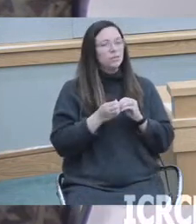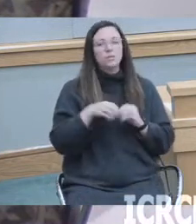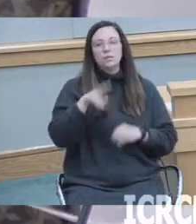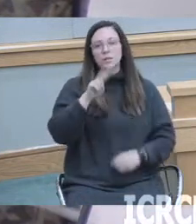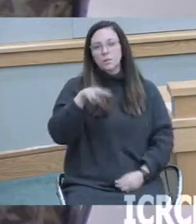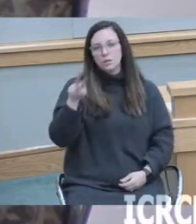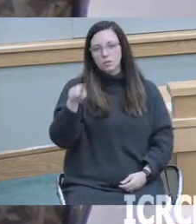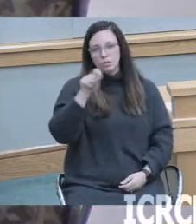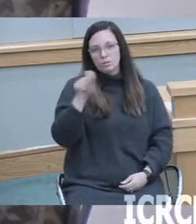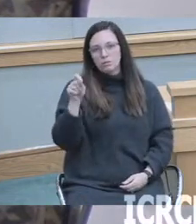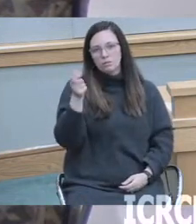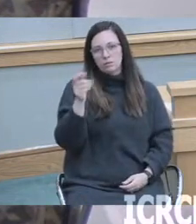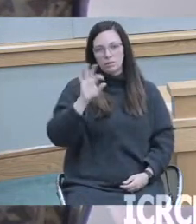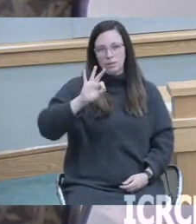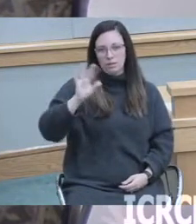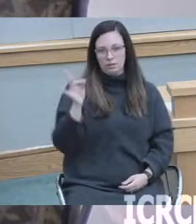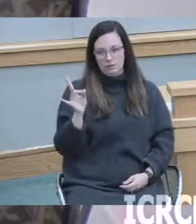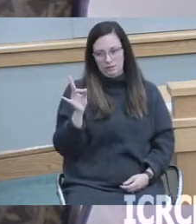22-98.